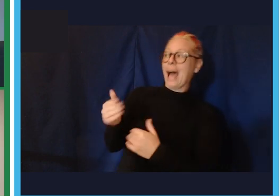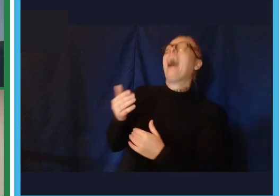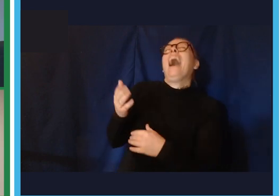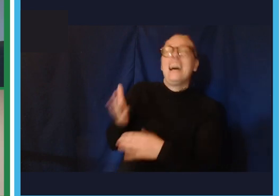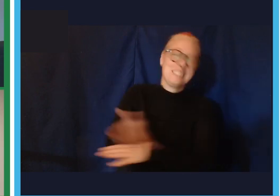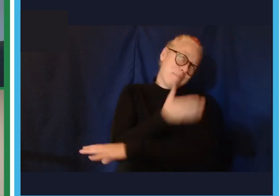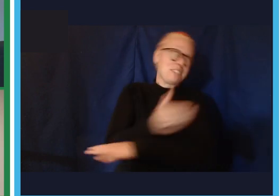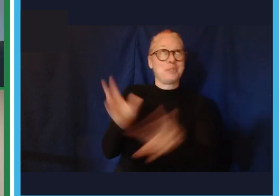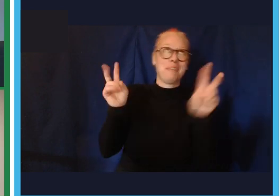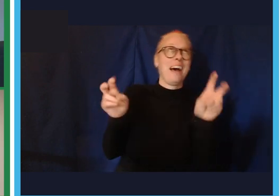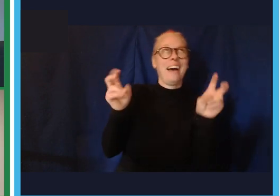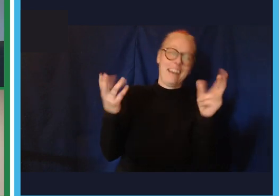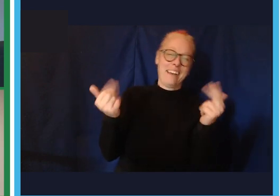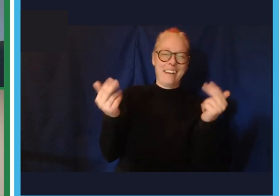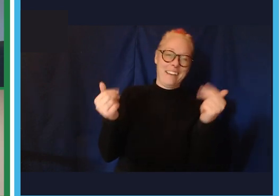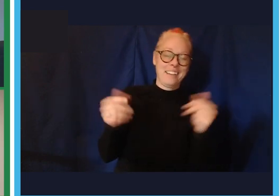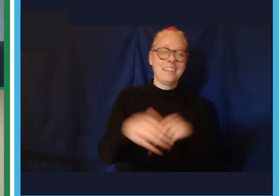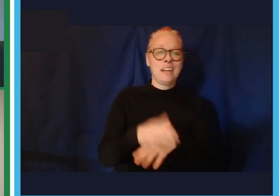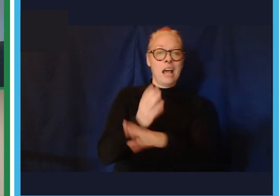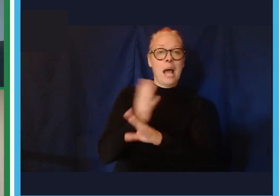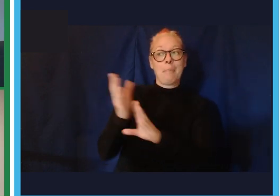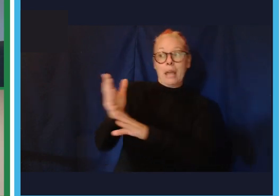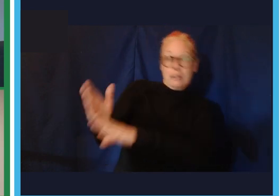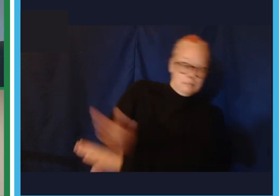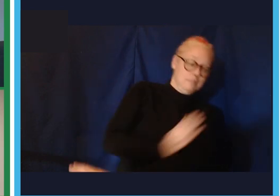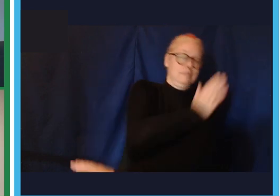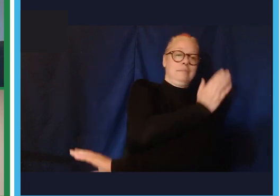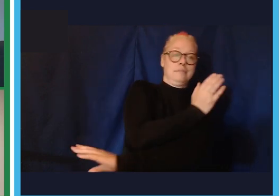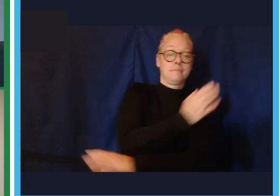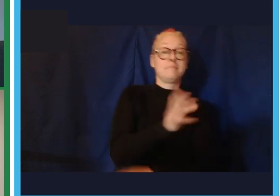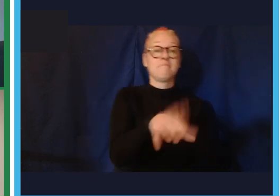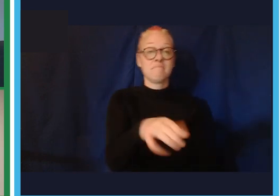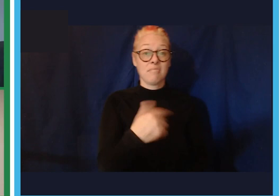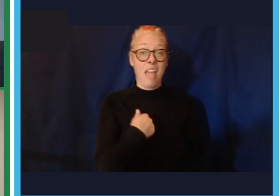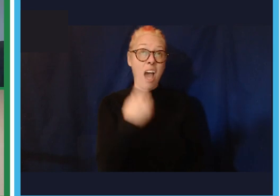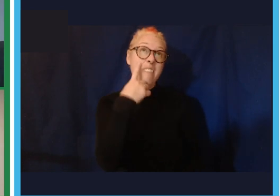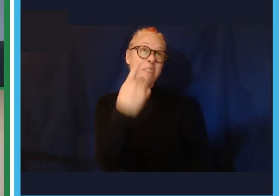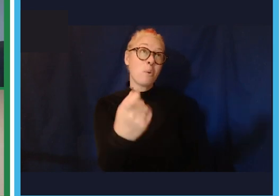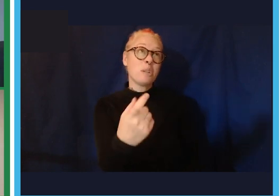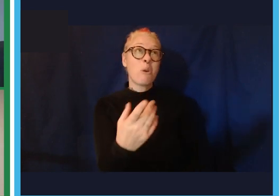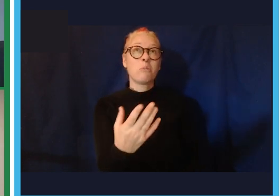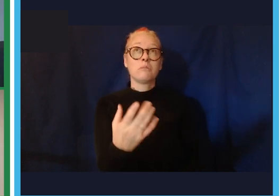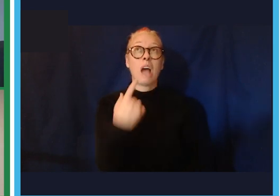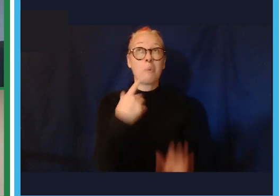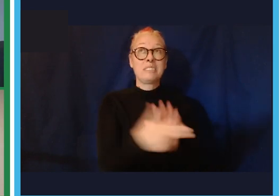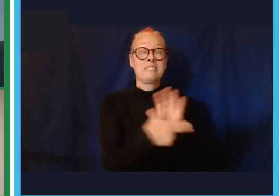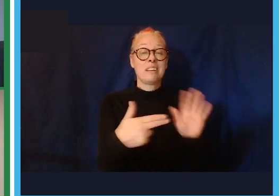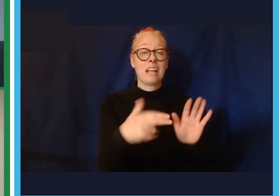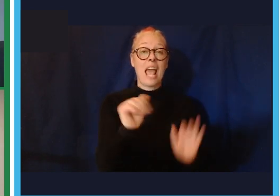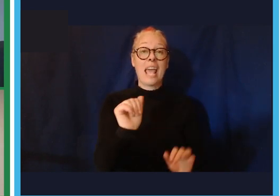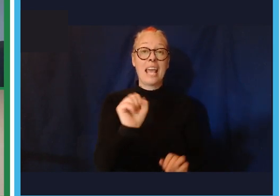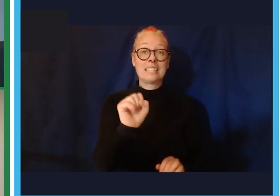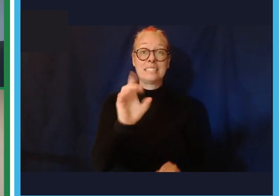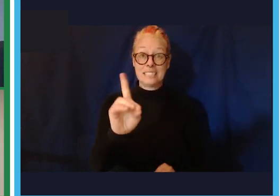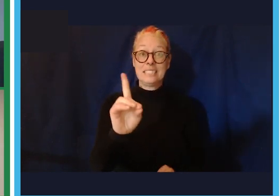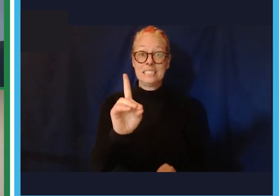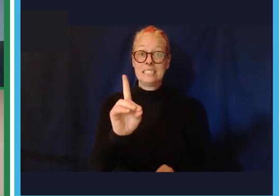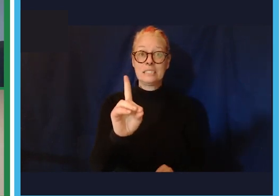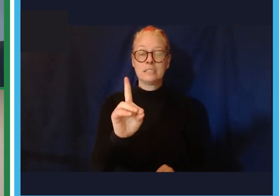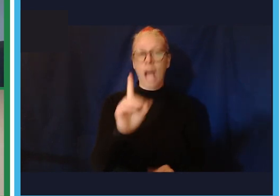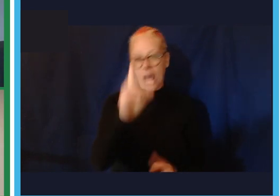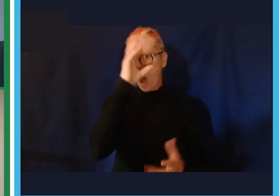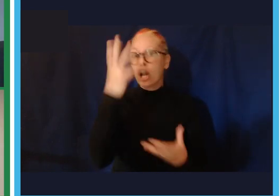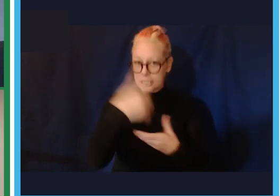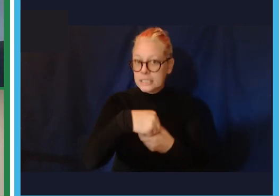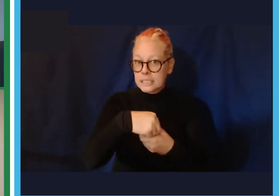I am kind of on the other end of the spectrum. Oh, spectrum. I'm on the other end of the spectrum where I found